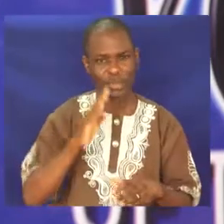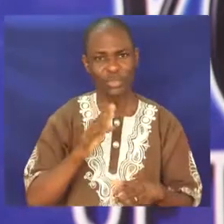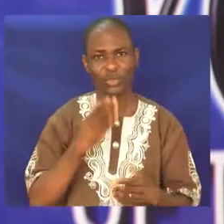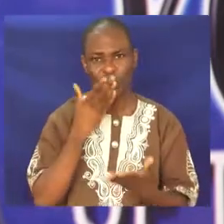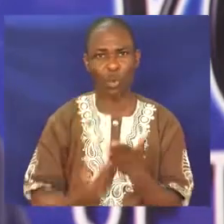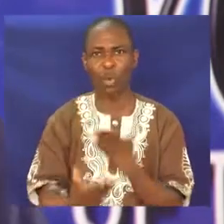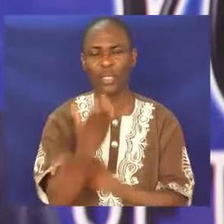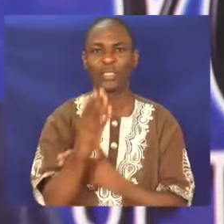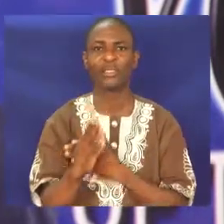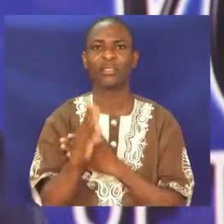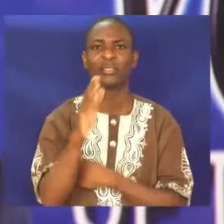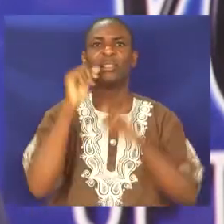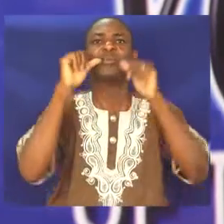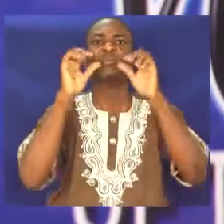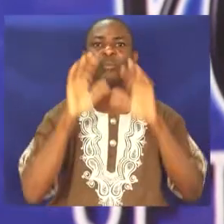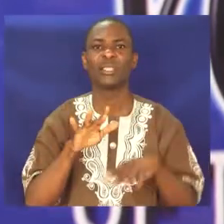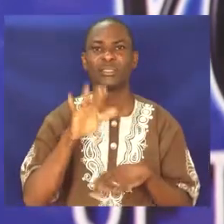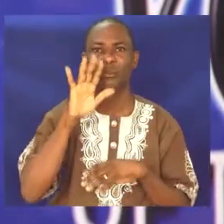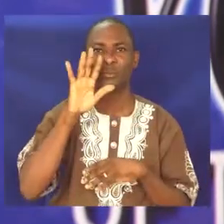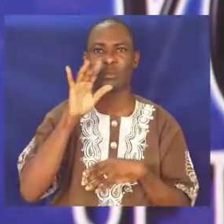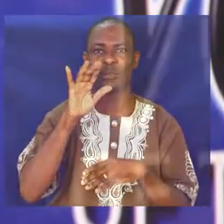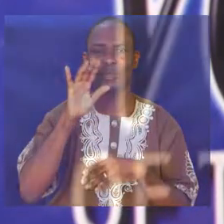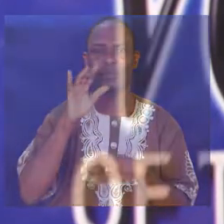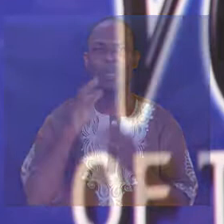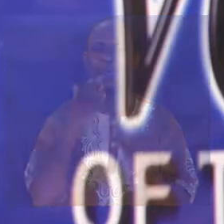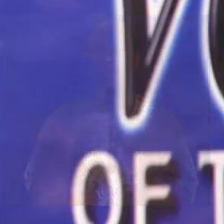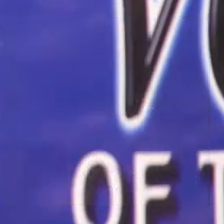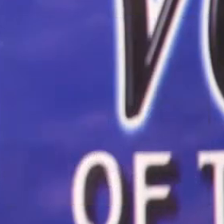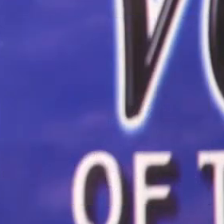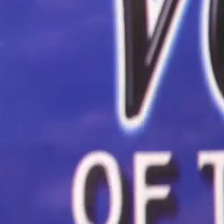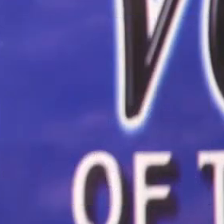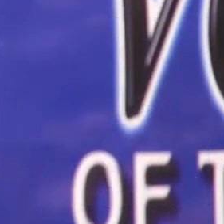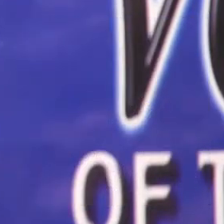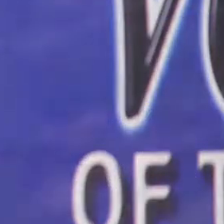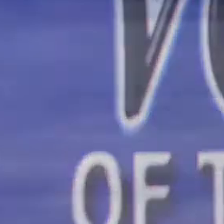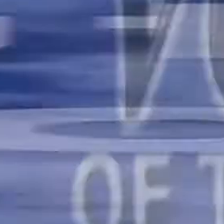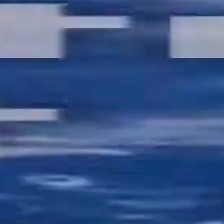you, and good morning. God richly bless you. Afishapa, bye bye.